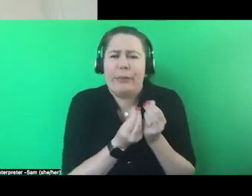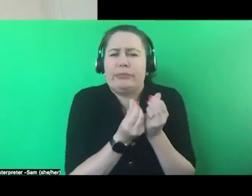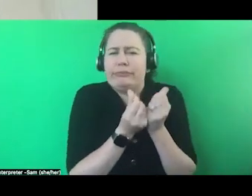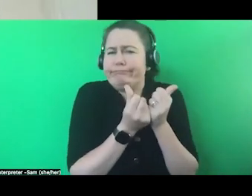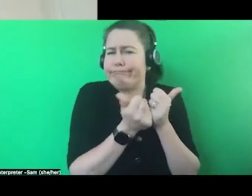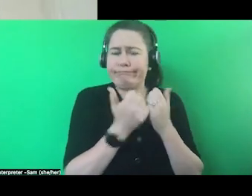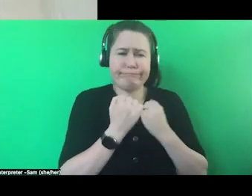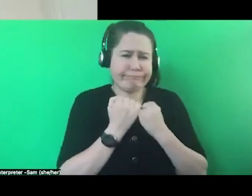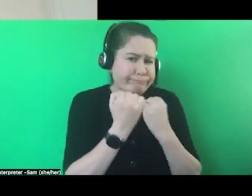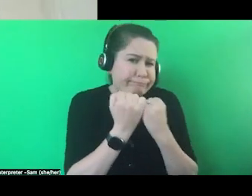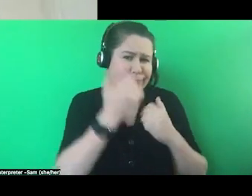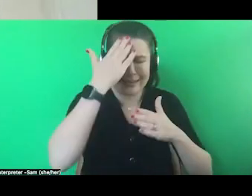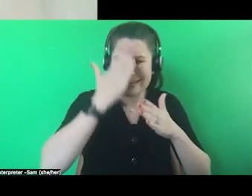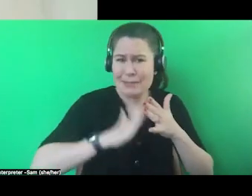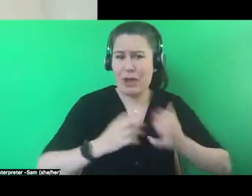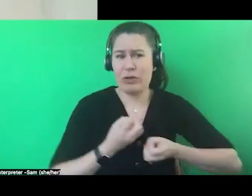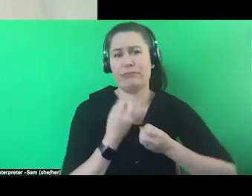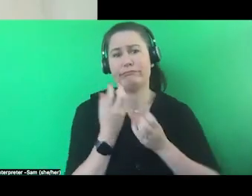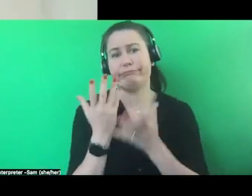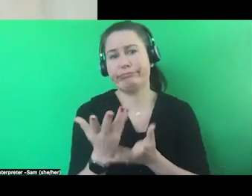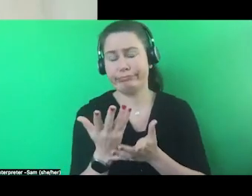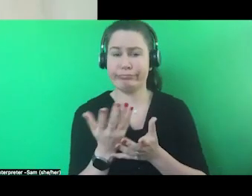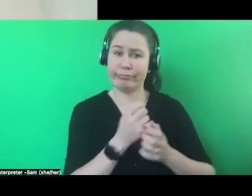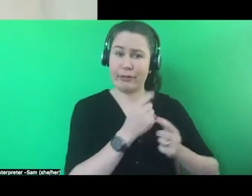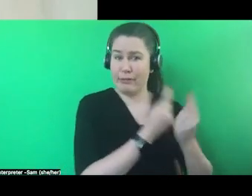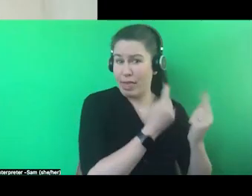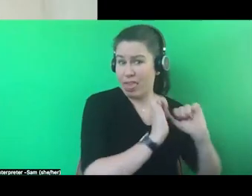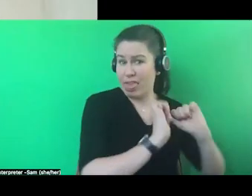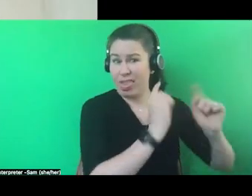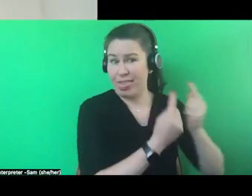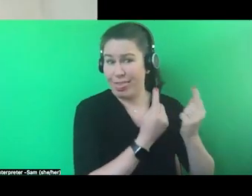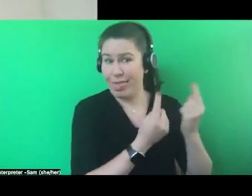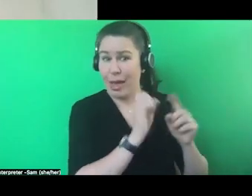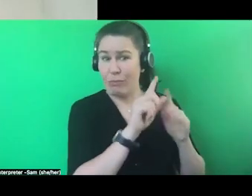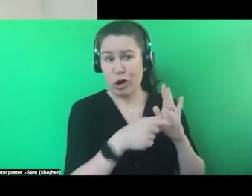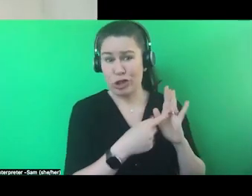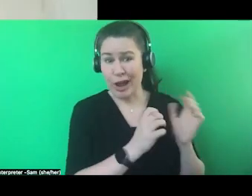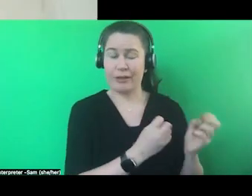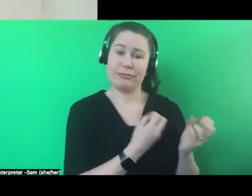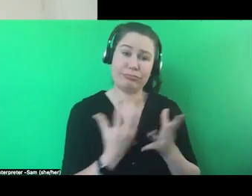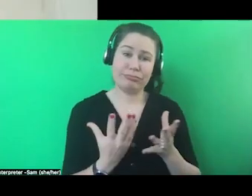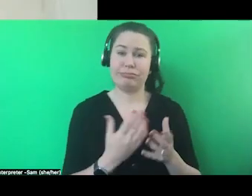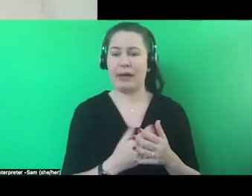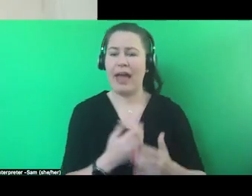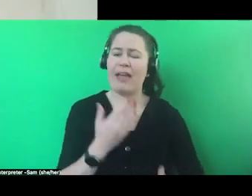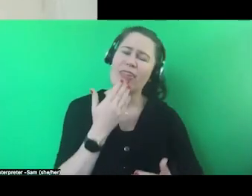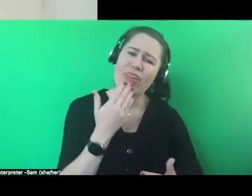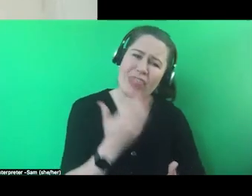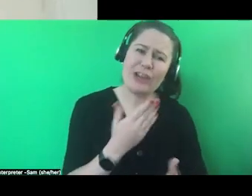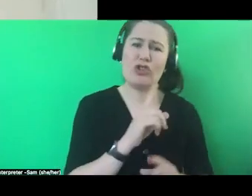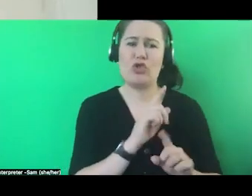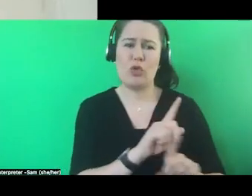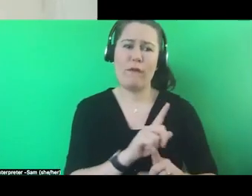insights and experiences of their projects. And also thank you for Aristide for hosting the